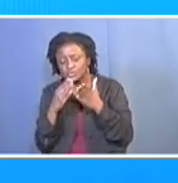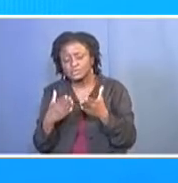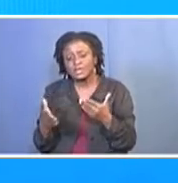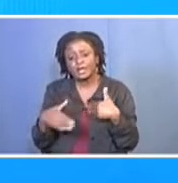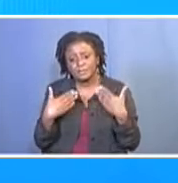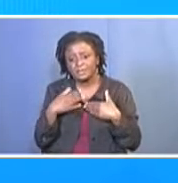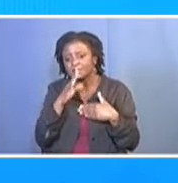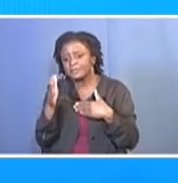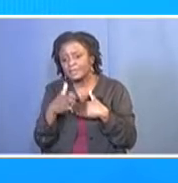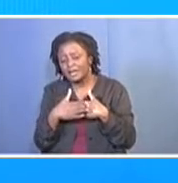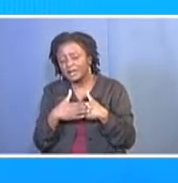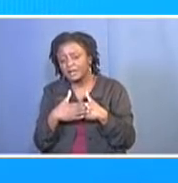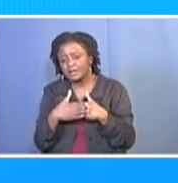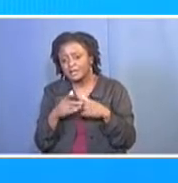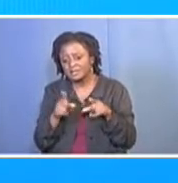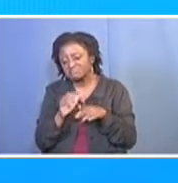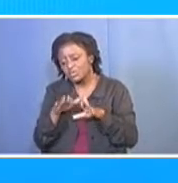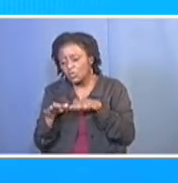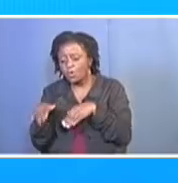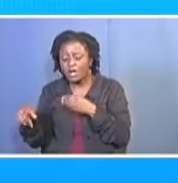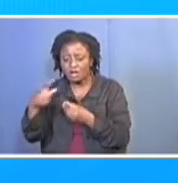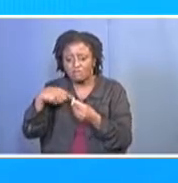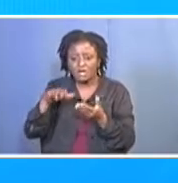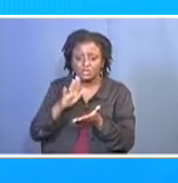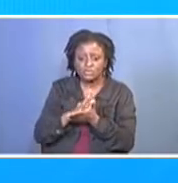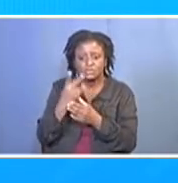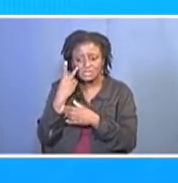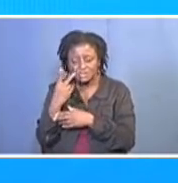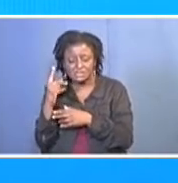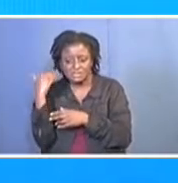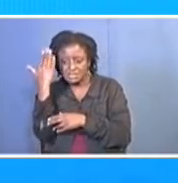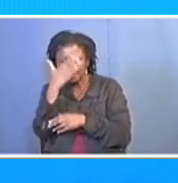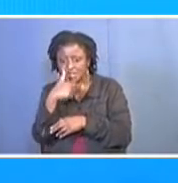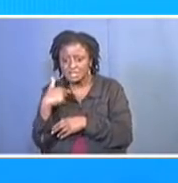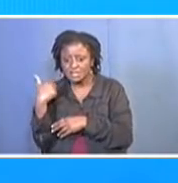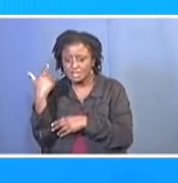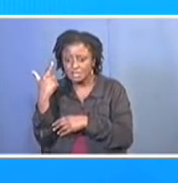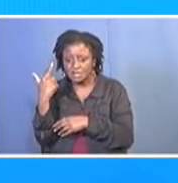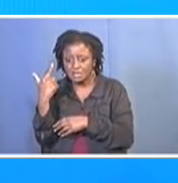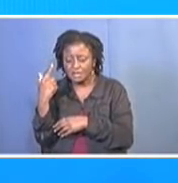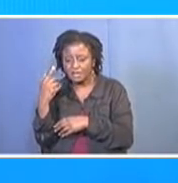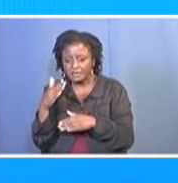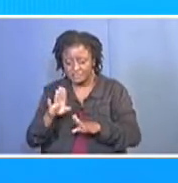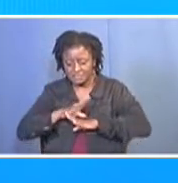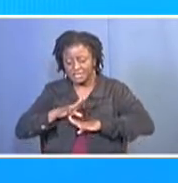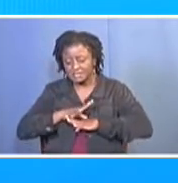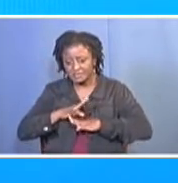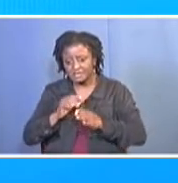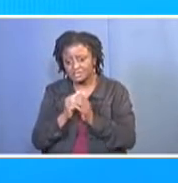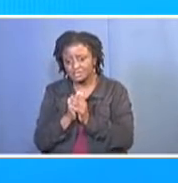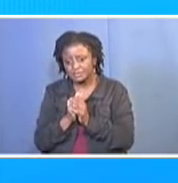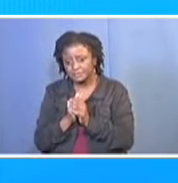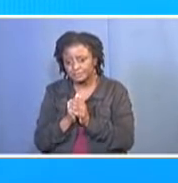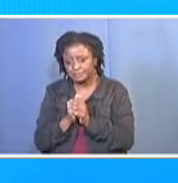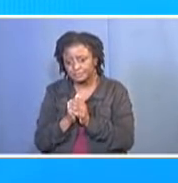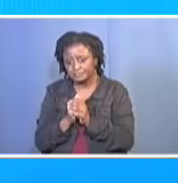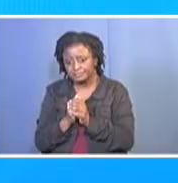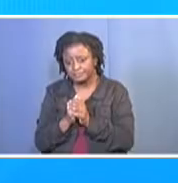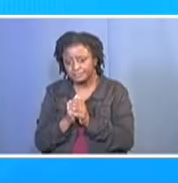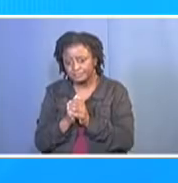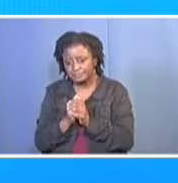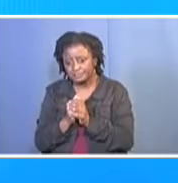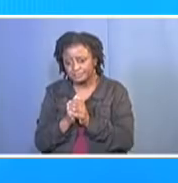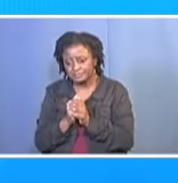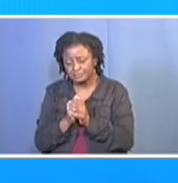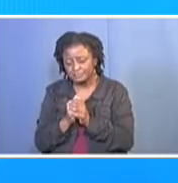when they walked around schools and so forth. You could see the look of satisfaction or contentment or glee on the